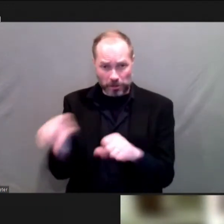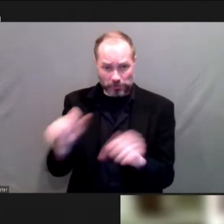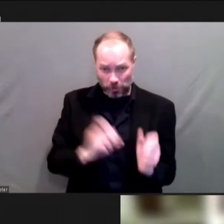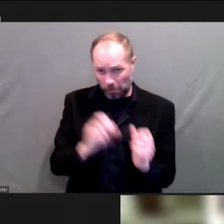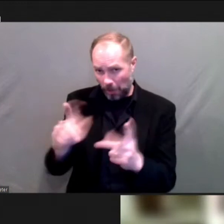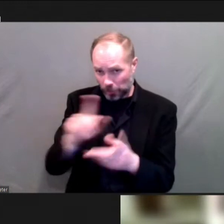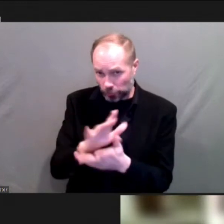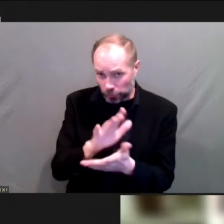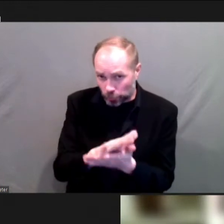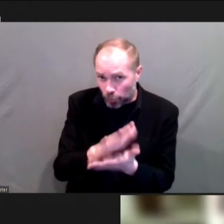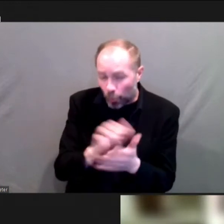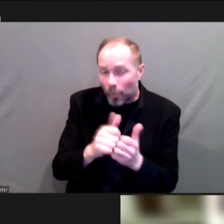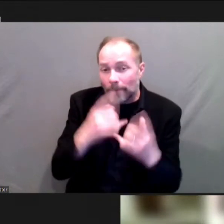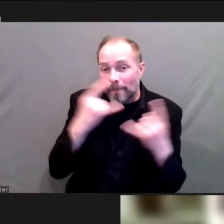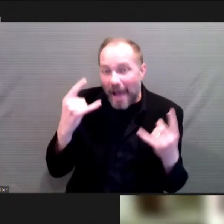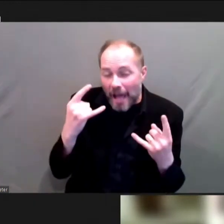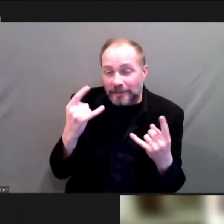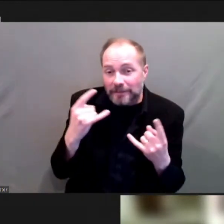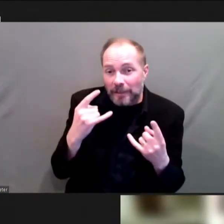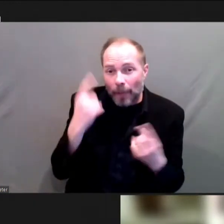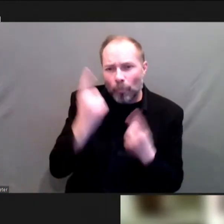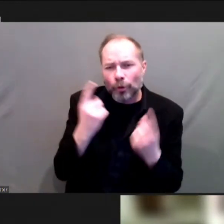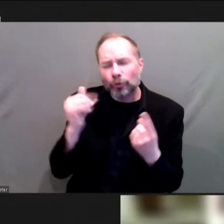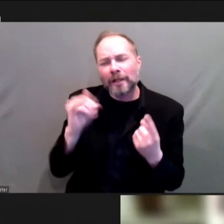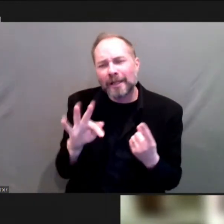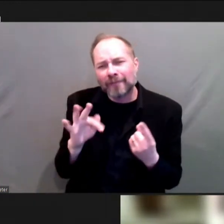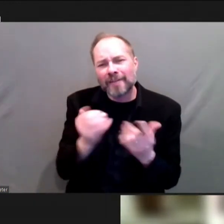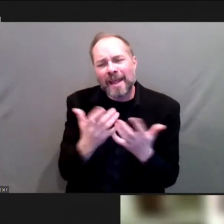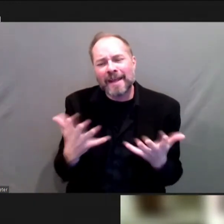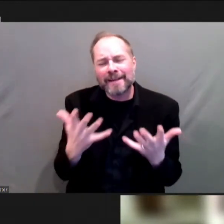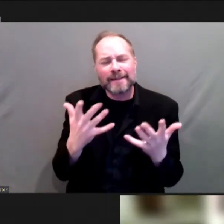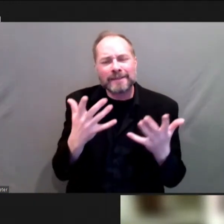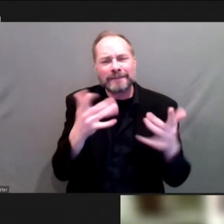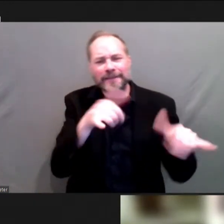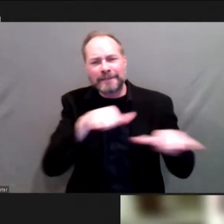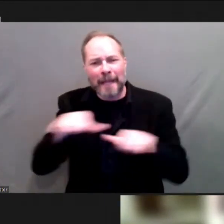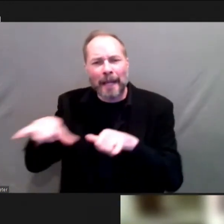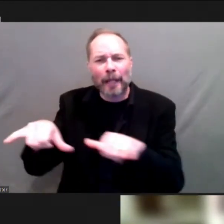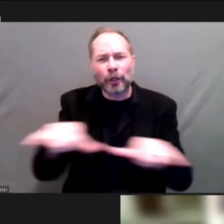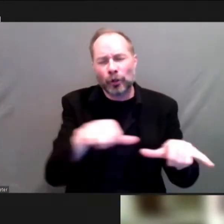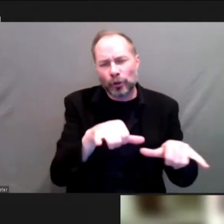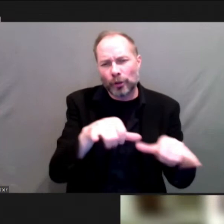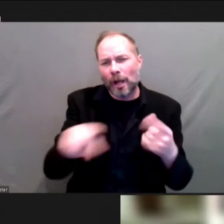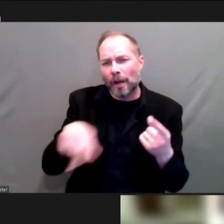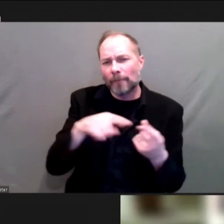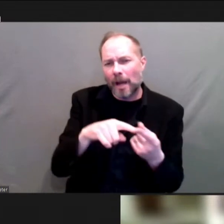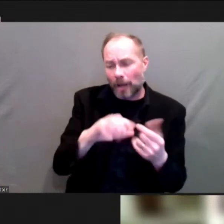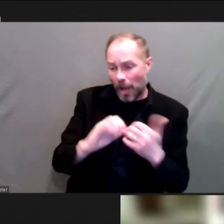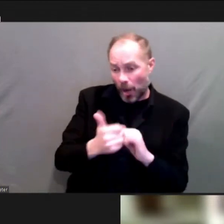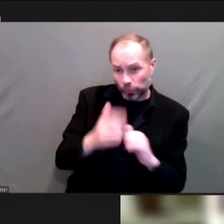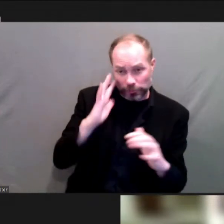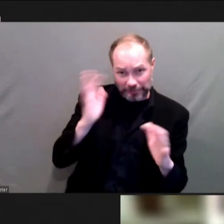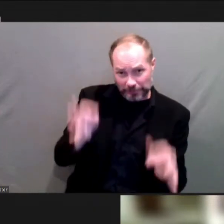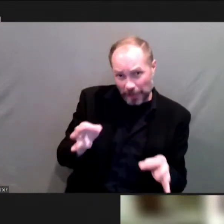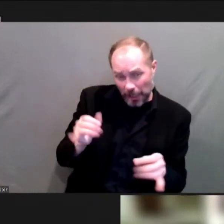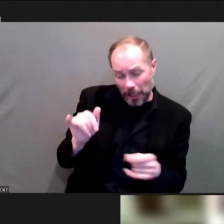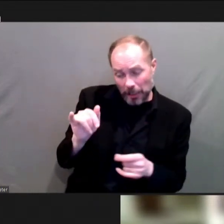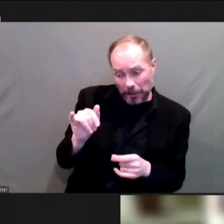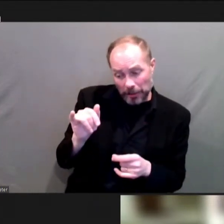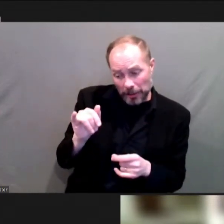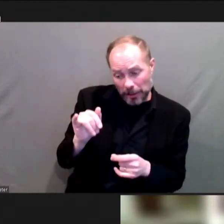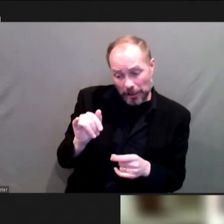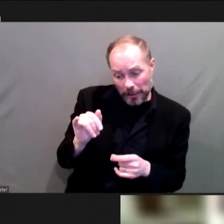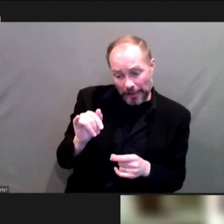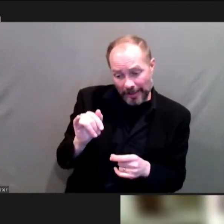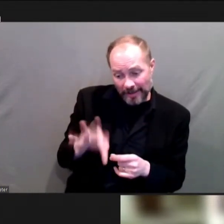were improving. And I wondered if there was any kind of standard on how to decide if you're,